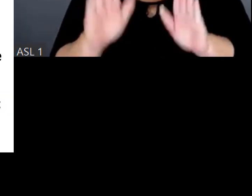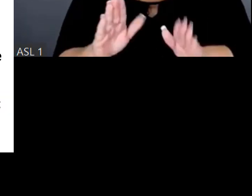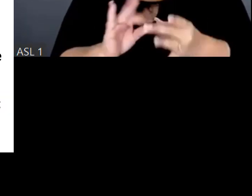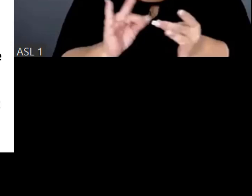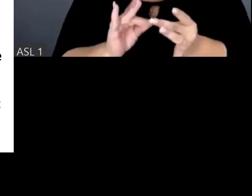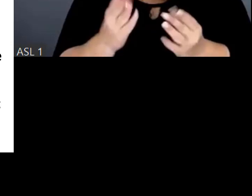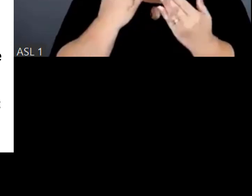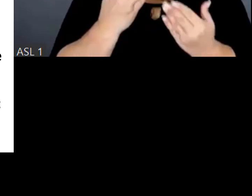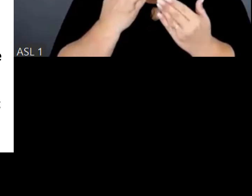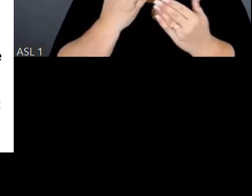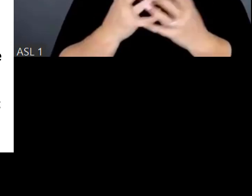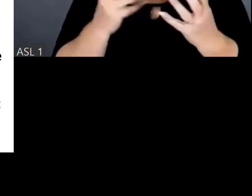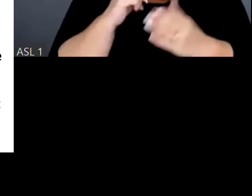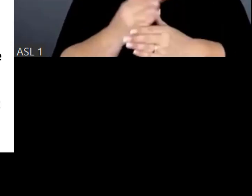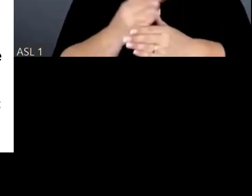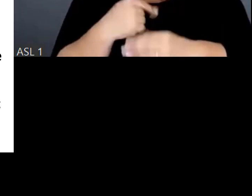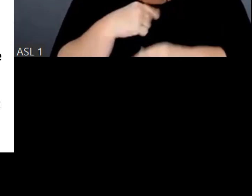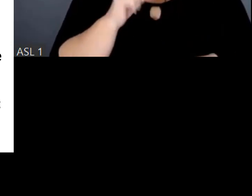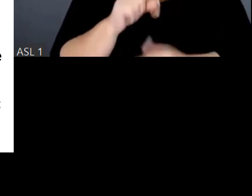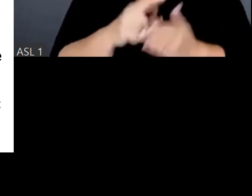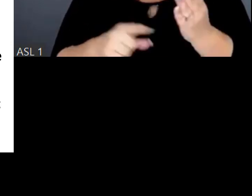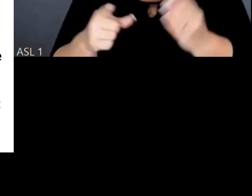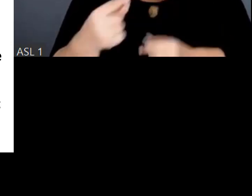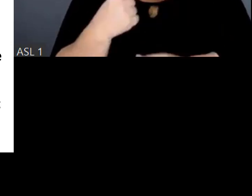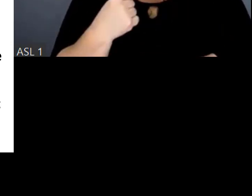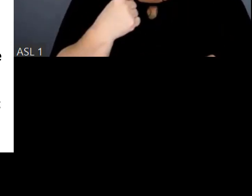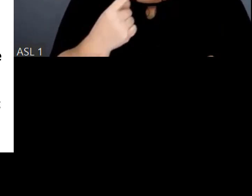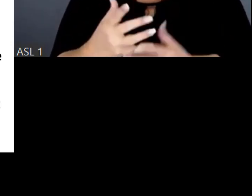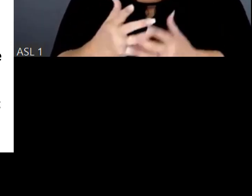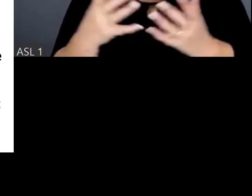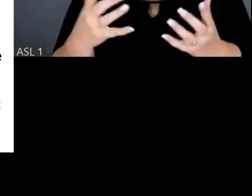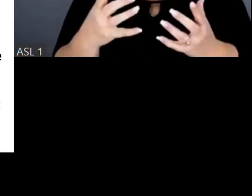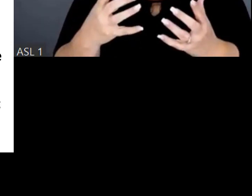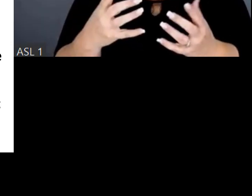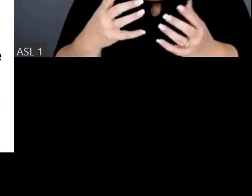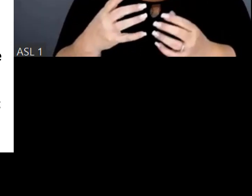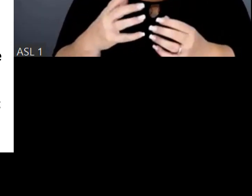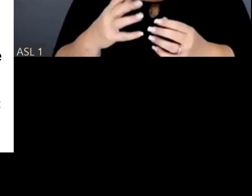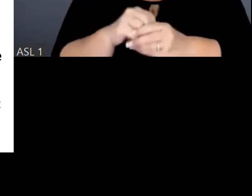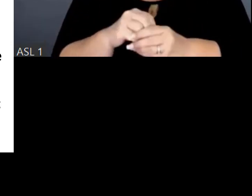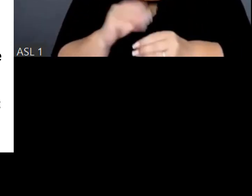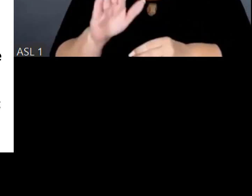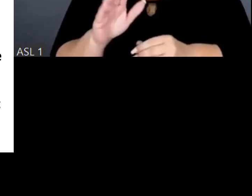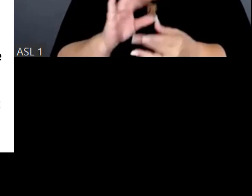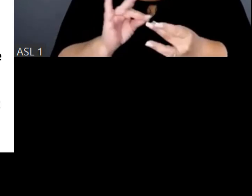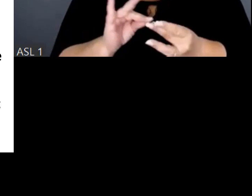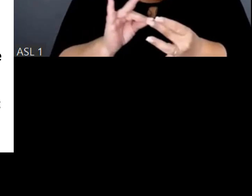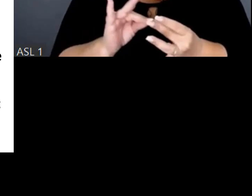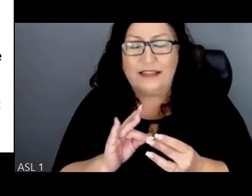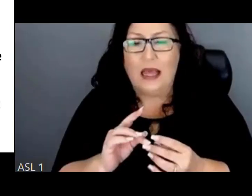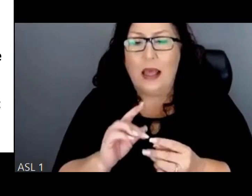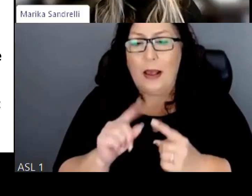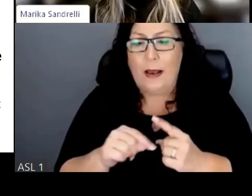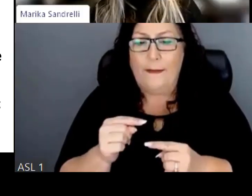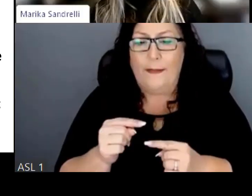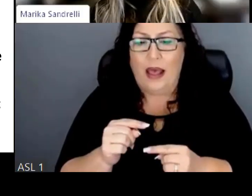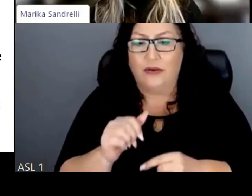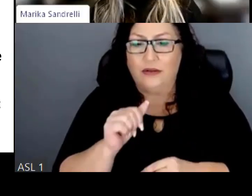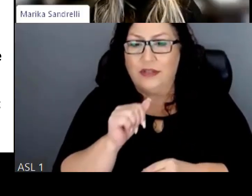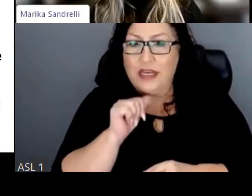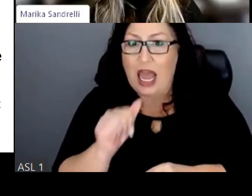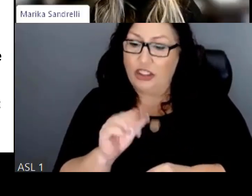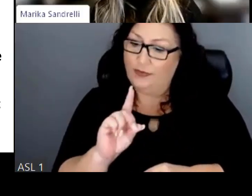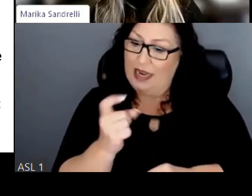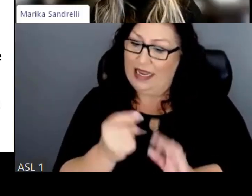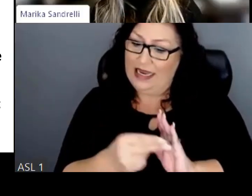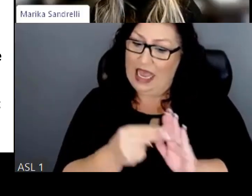Thank you. Wonderful comments. Thank you so much for sharing. I love what you're saying. There's so much richness in your comments around not